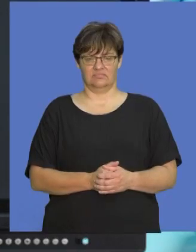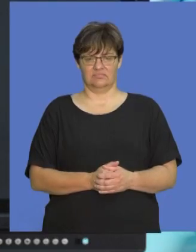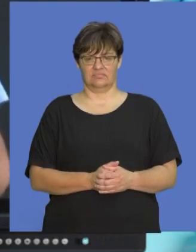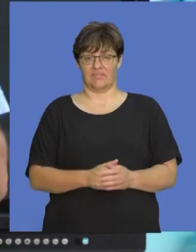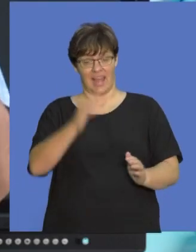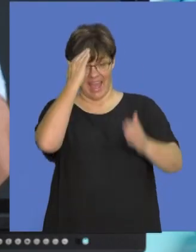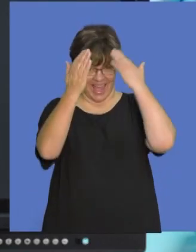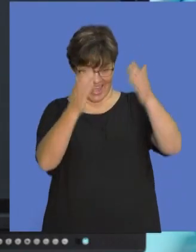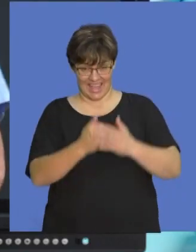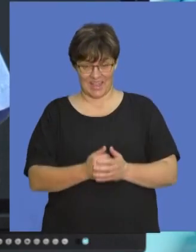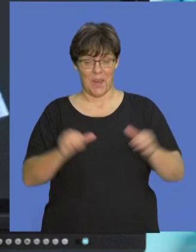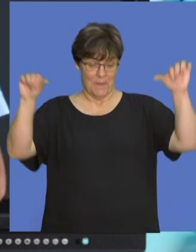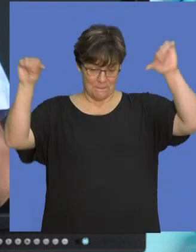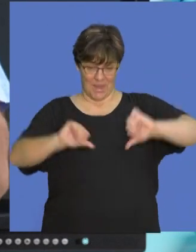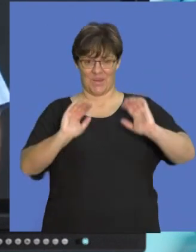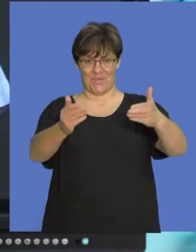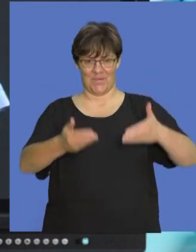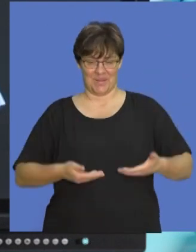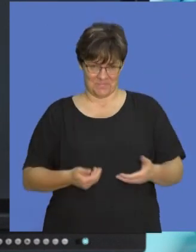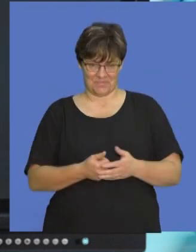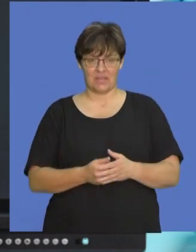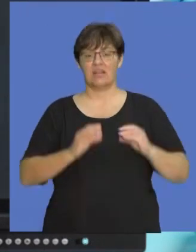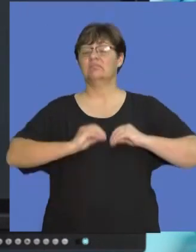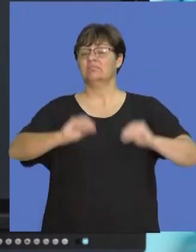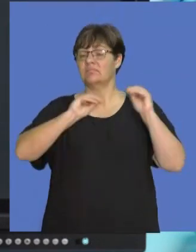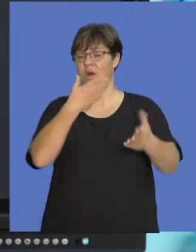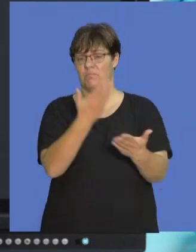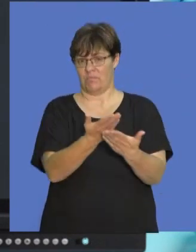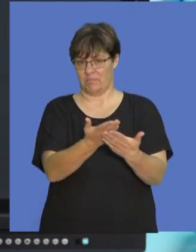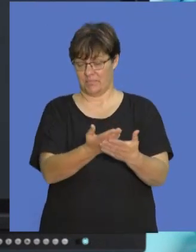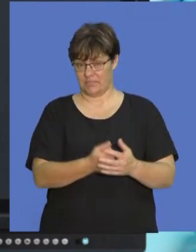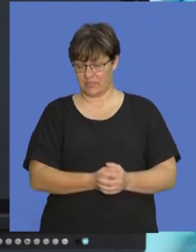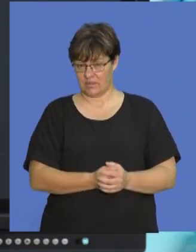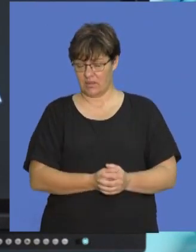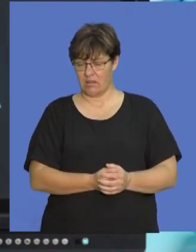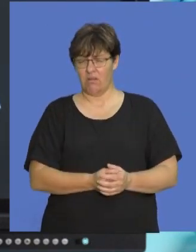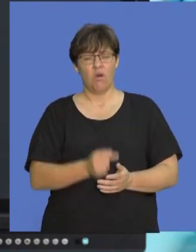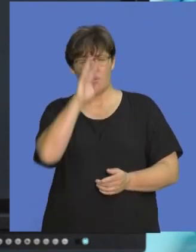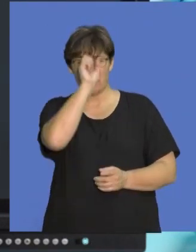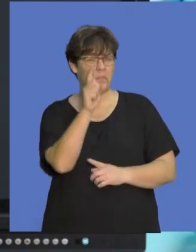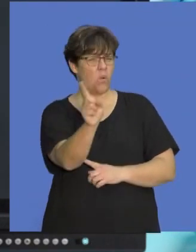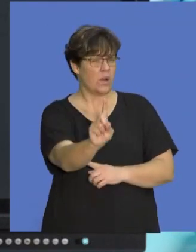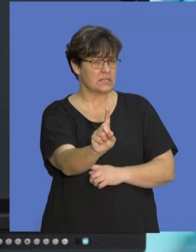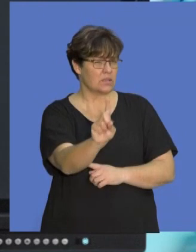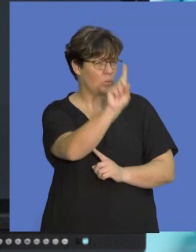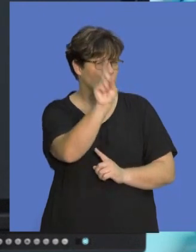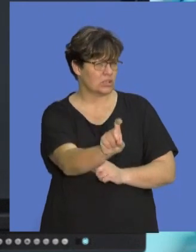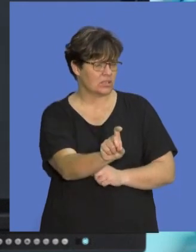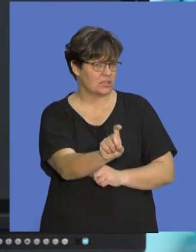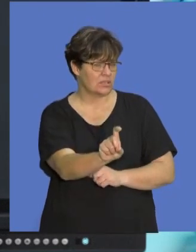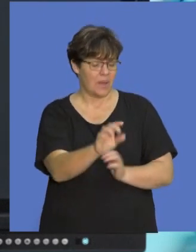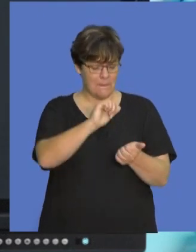Hi guys, welcome back to our lesson on probability. Remember, we're asking the question,